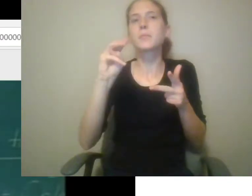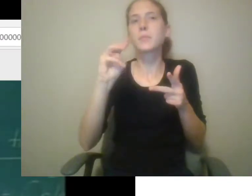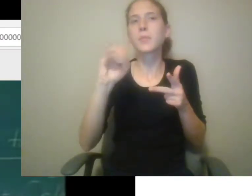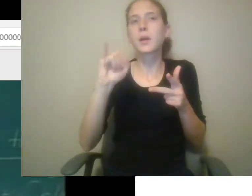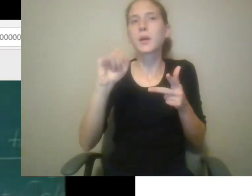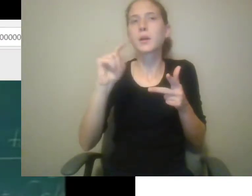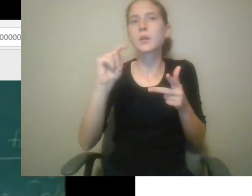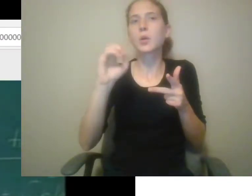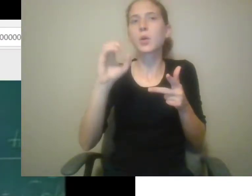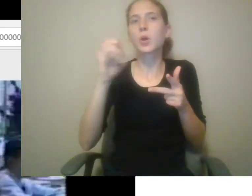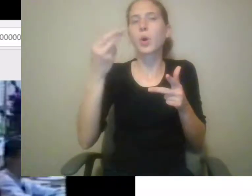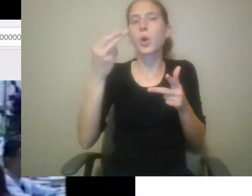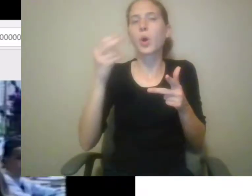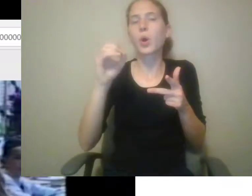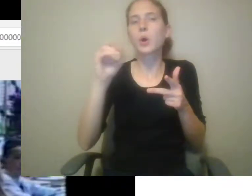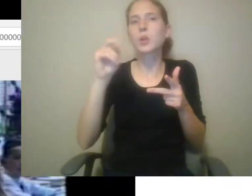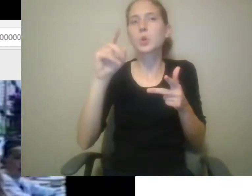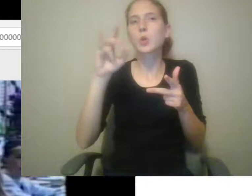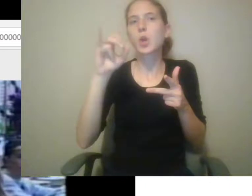on. Jenna?